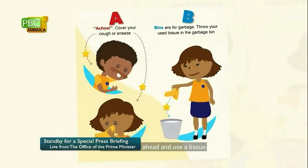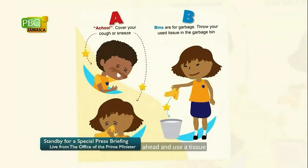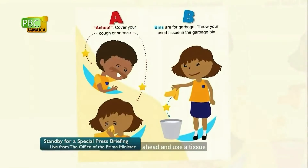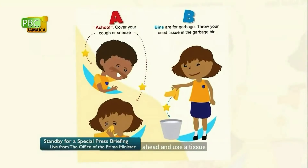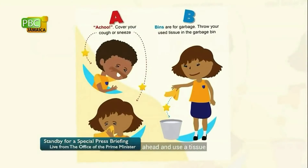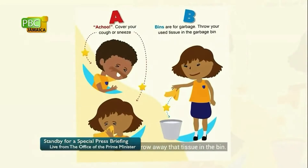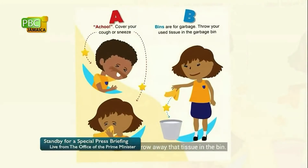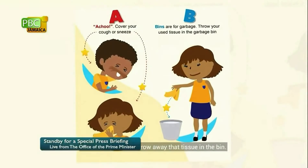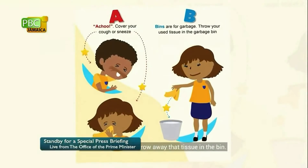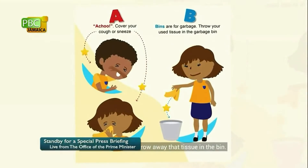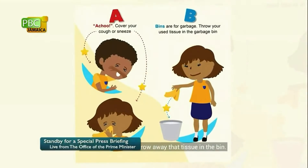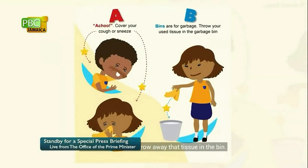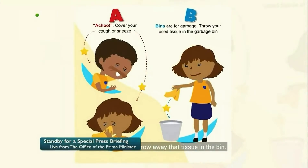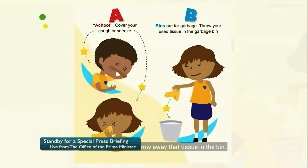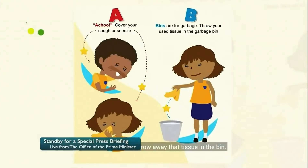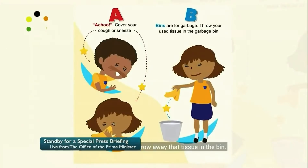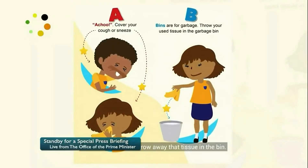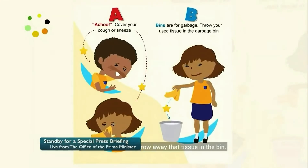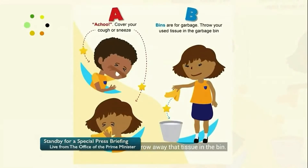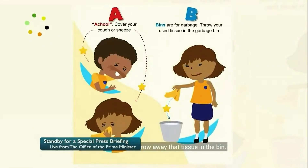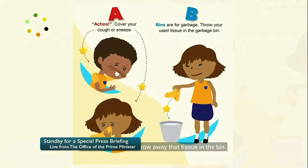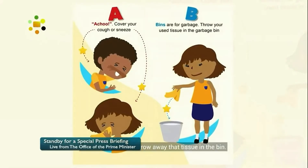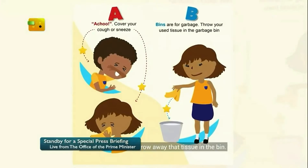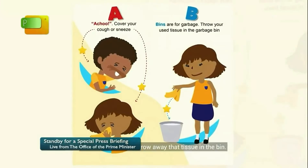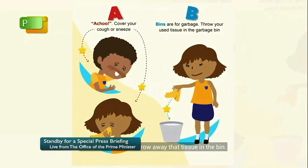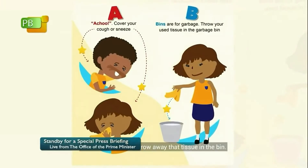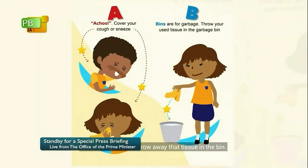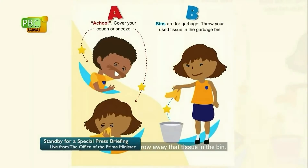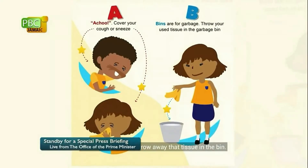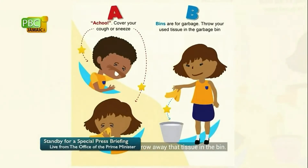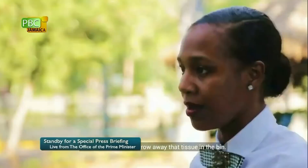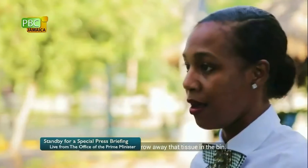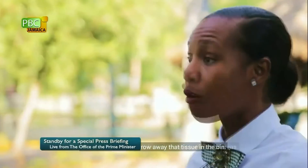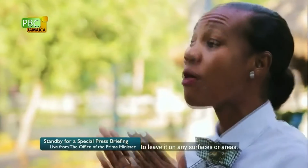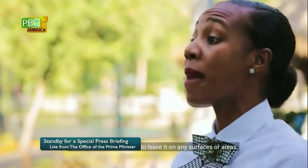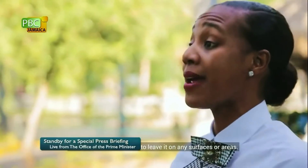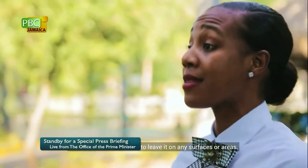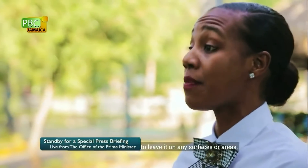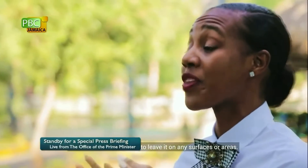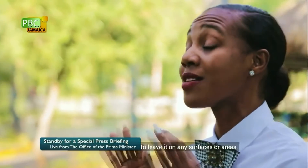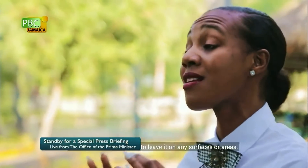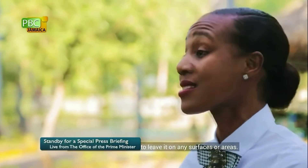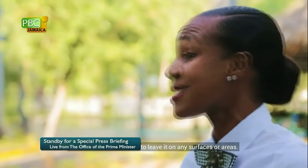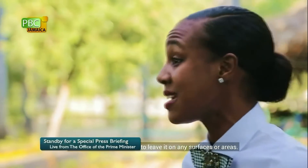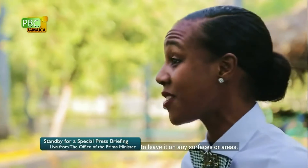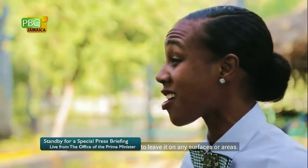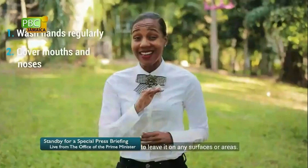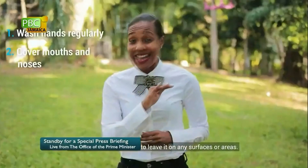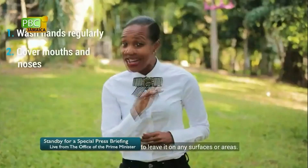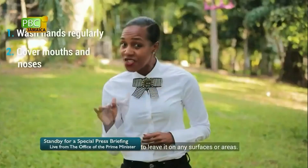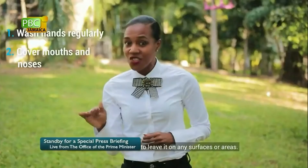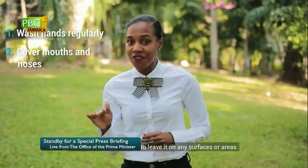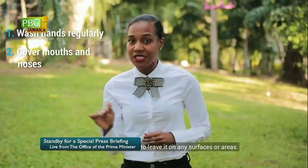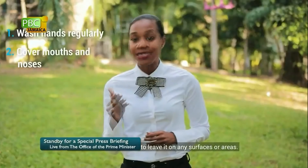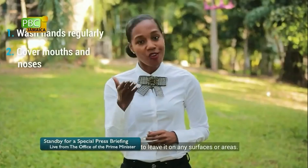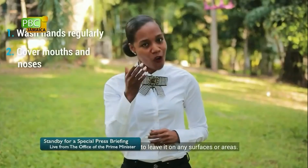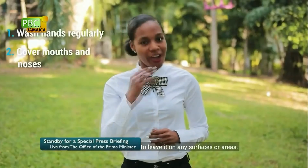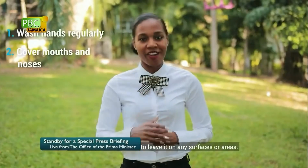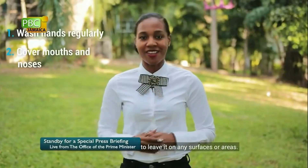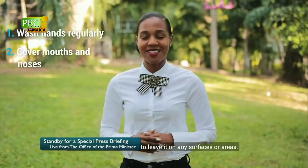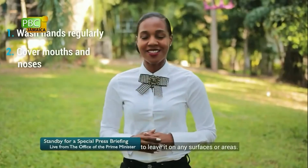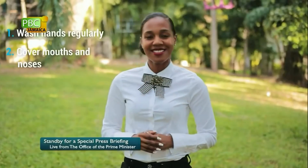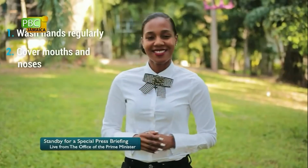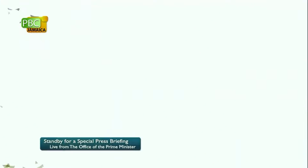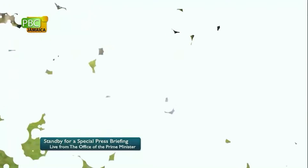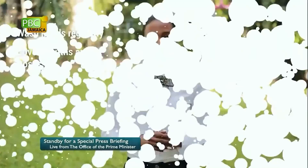use a tissue, just that as long as they throw away that tissue in the bin. Remind them they're not to leave it on any surfaces